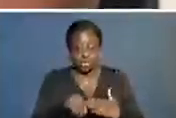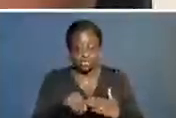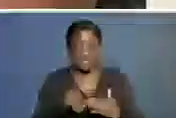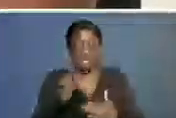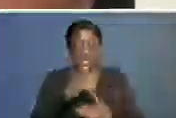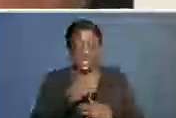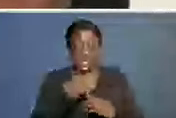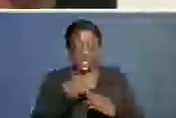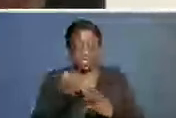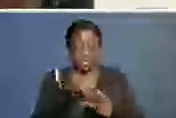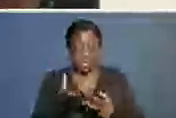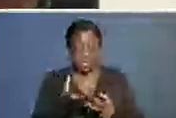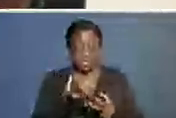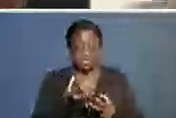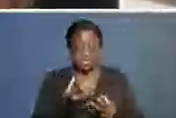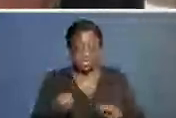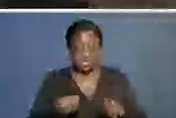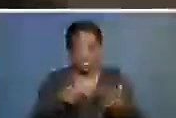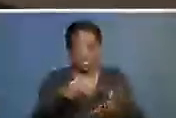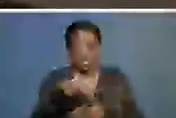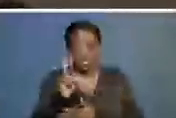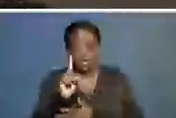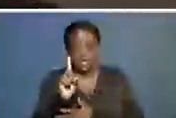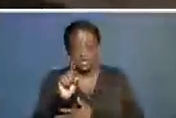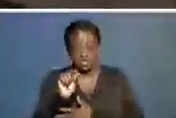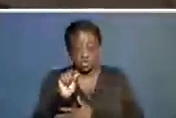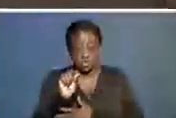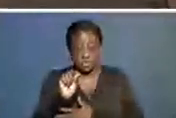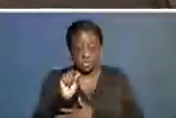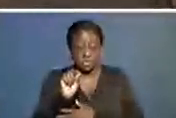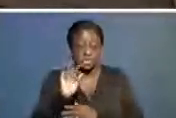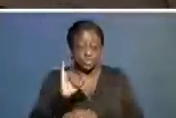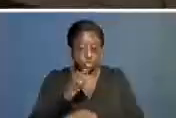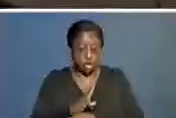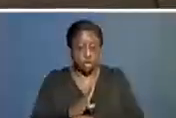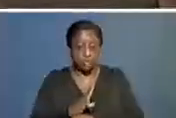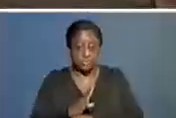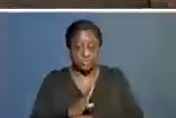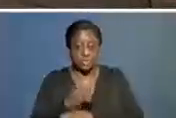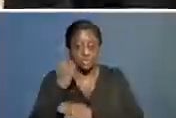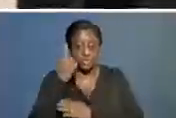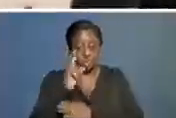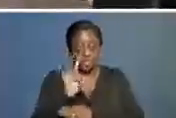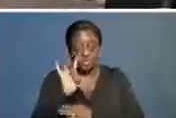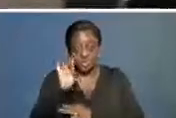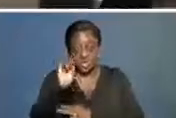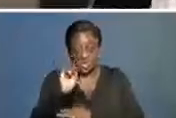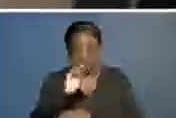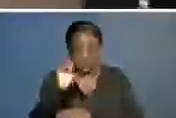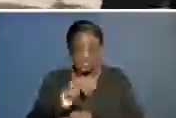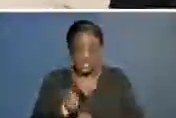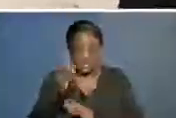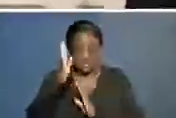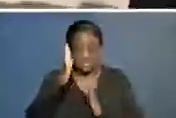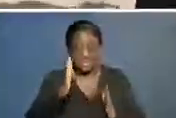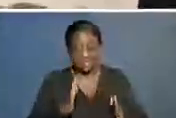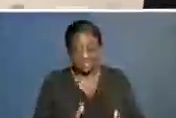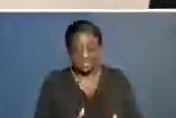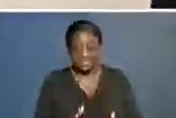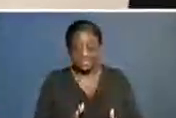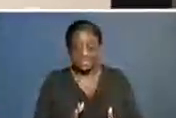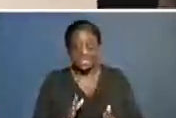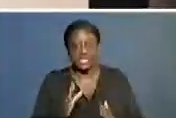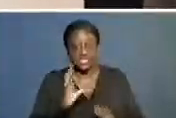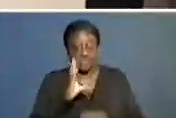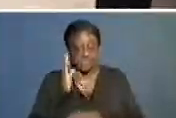committed to generate at least 120 construction jobs with an overall ratio of 80% Bahamians, develop